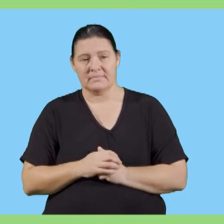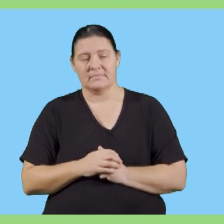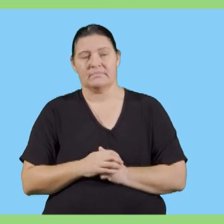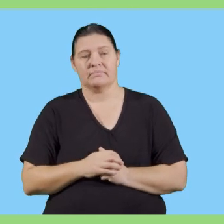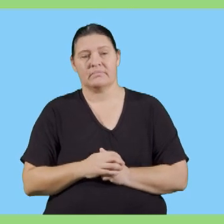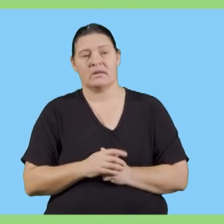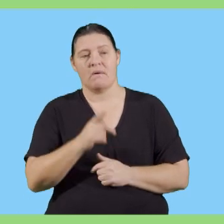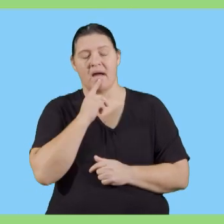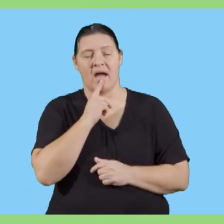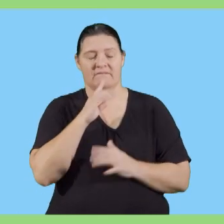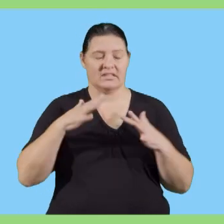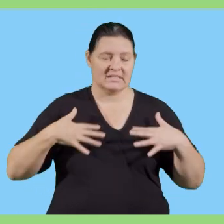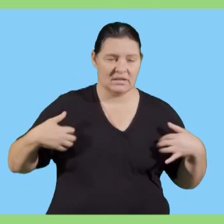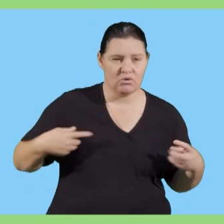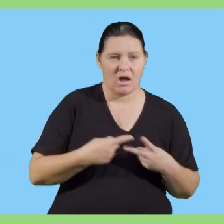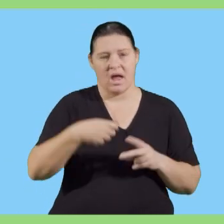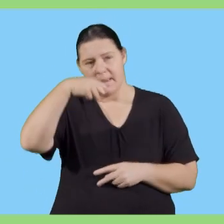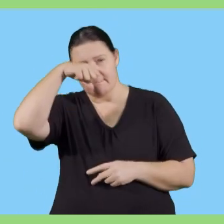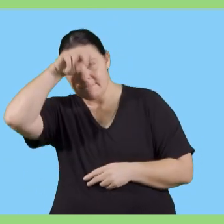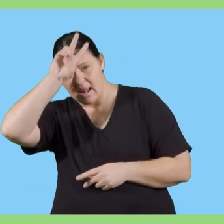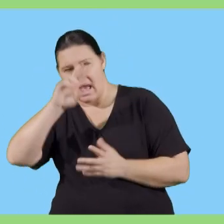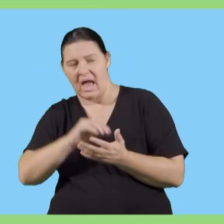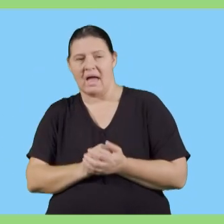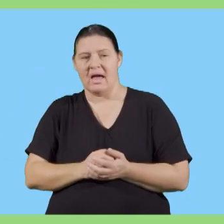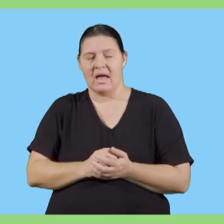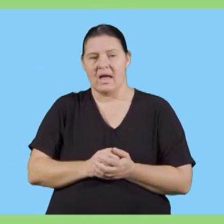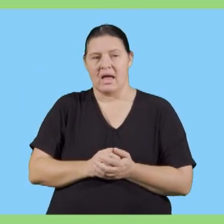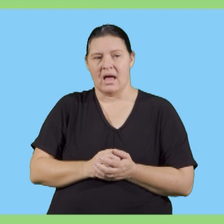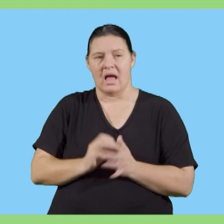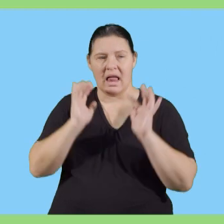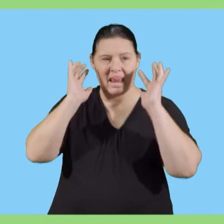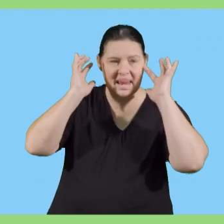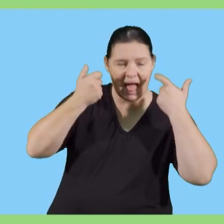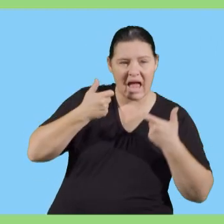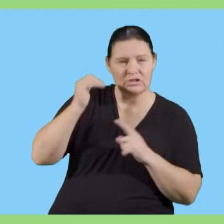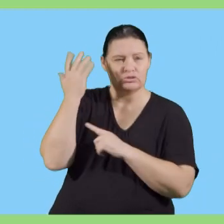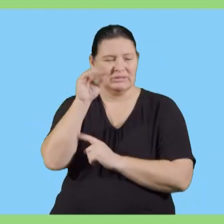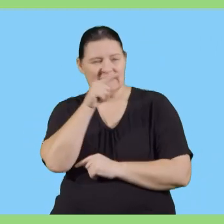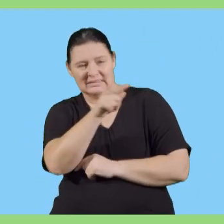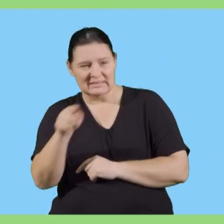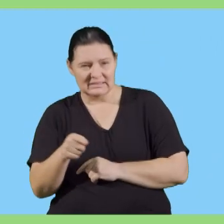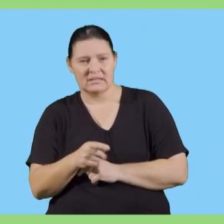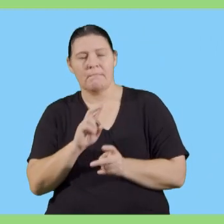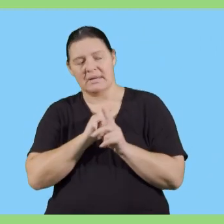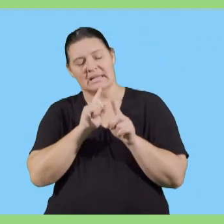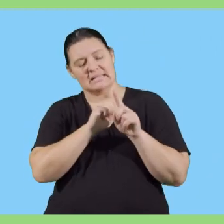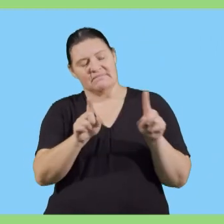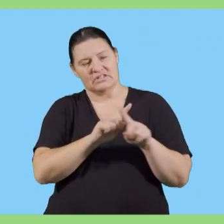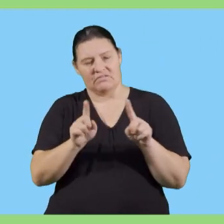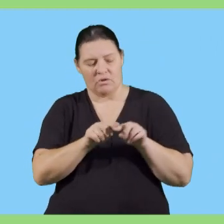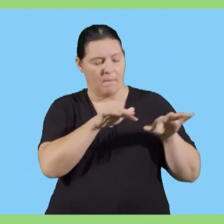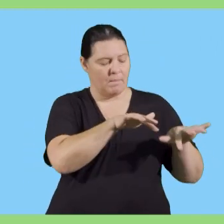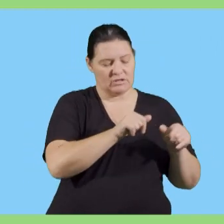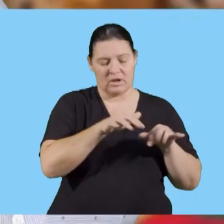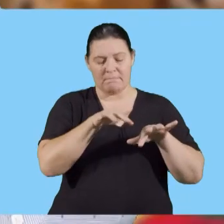lions under the tree there. So these are different types of species. So these are different populations, but they are found in the same